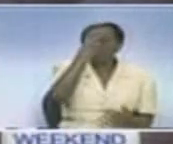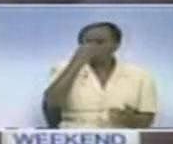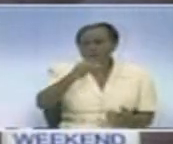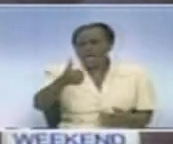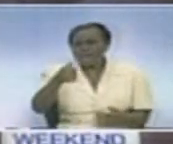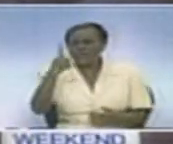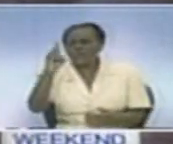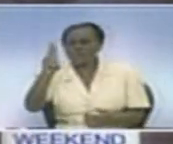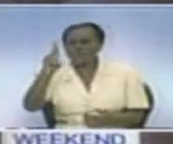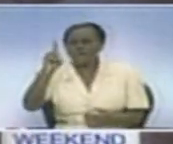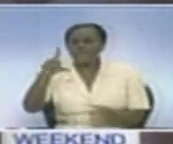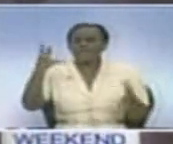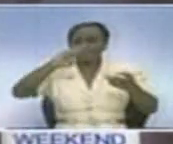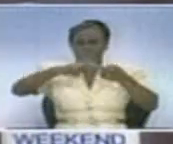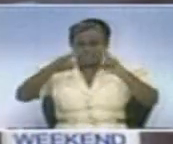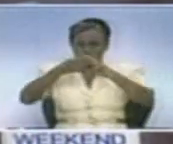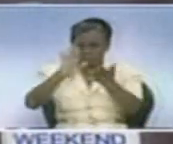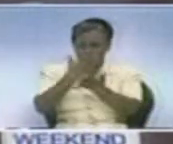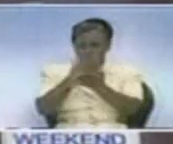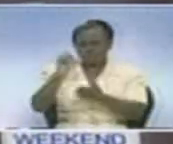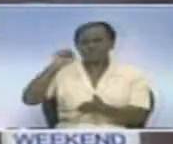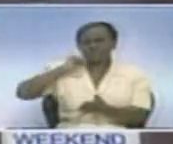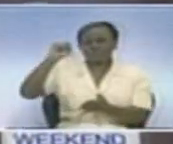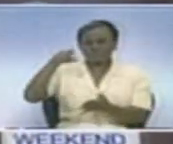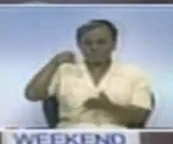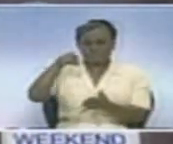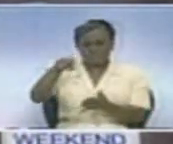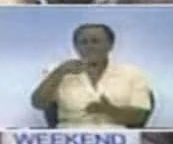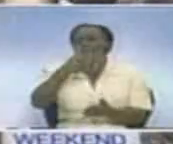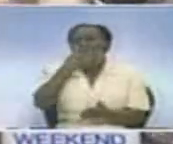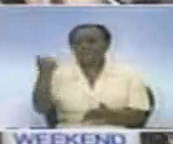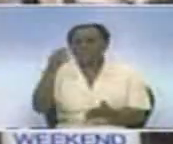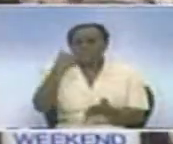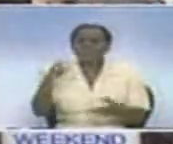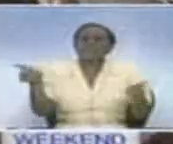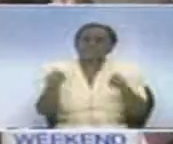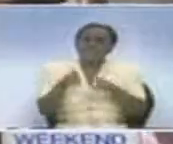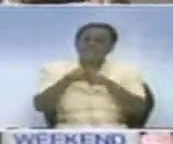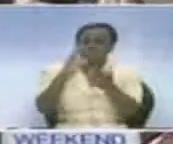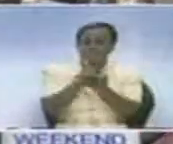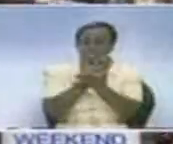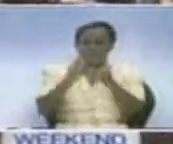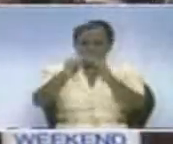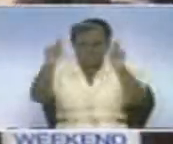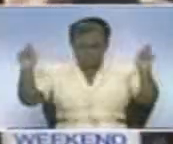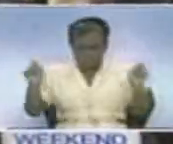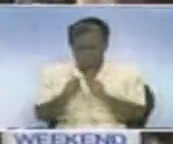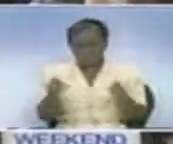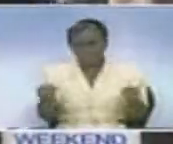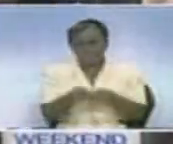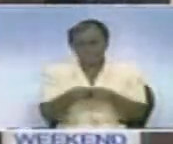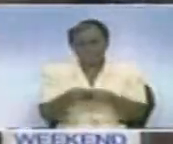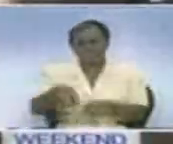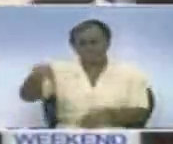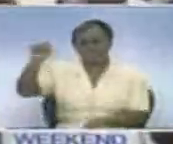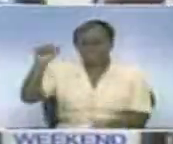Duale. The relations between the politicians has been fickle at best, just like that between tribes behind them.